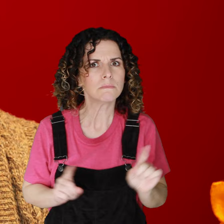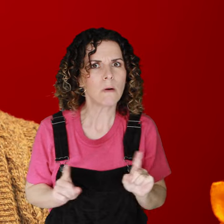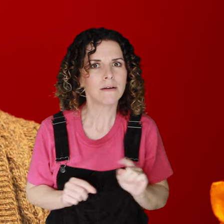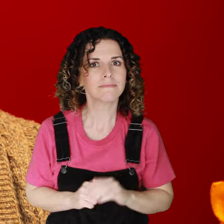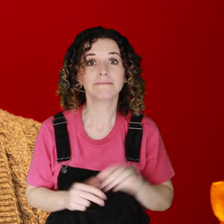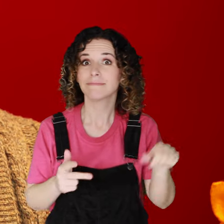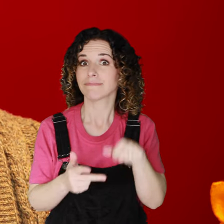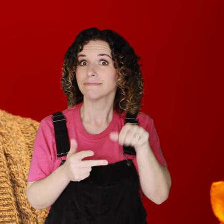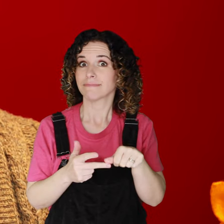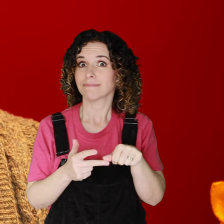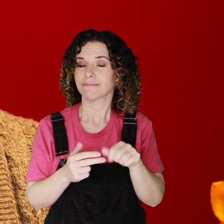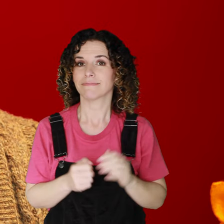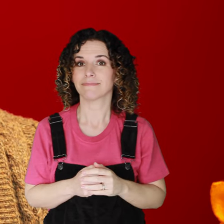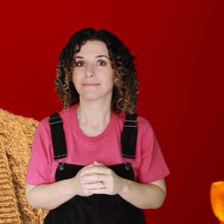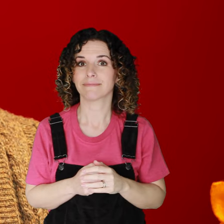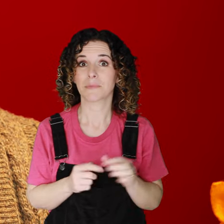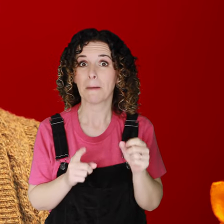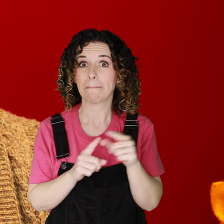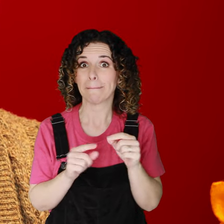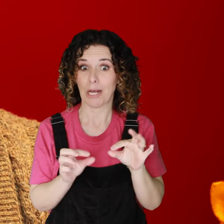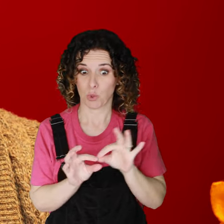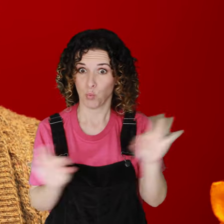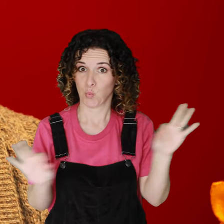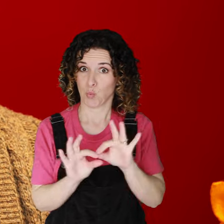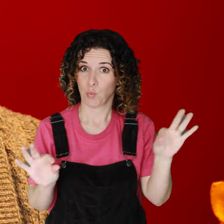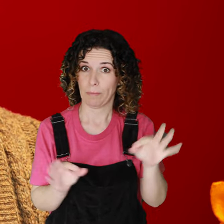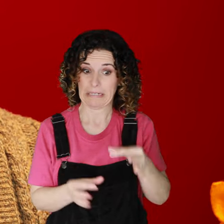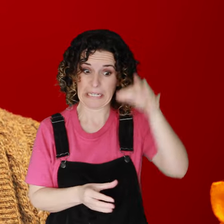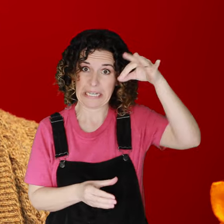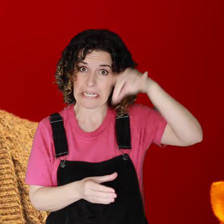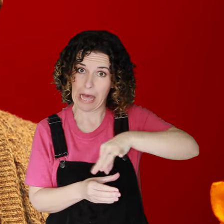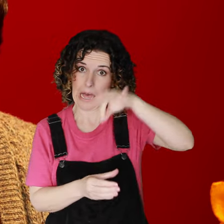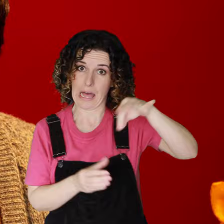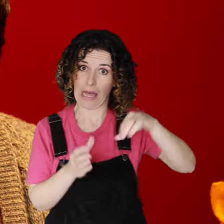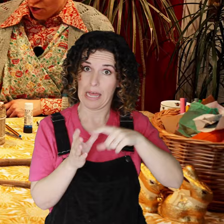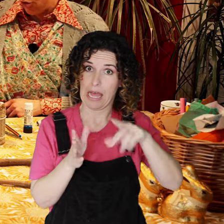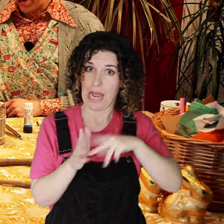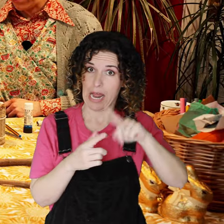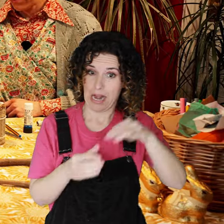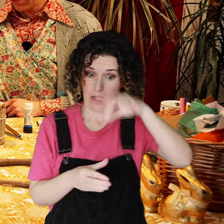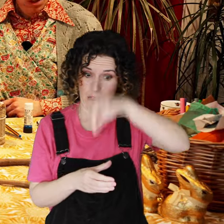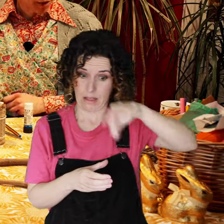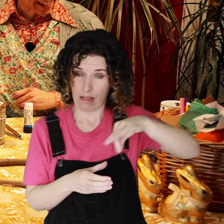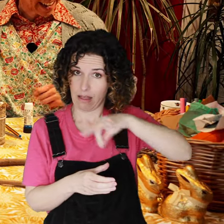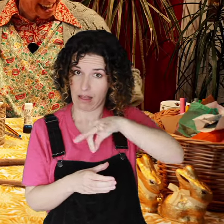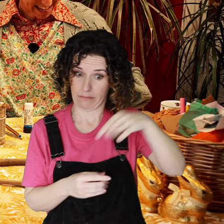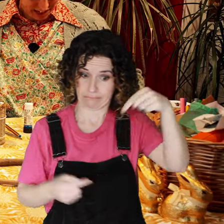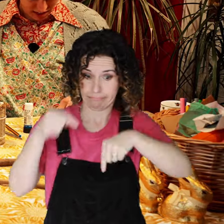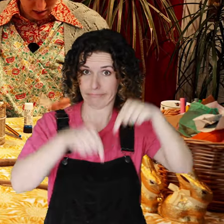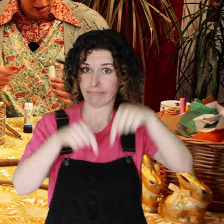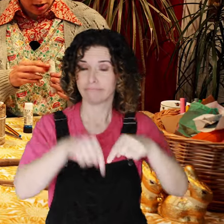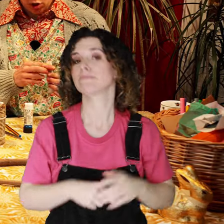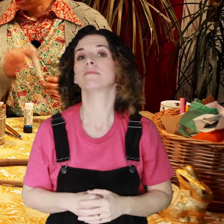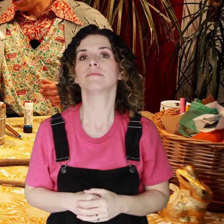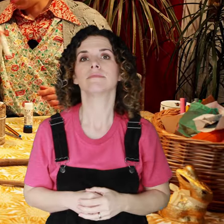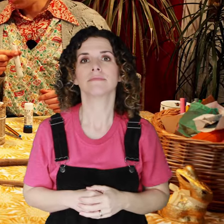three. Place all your newspaper tubes and your bamboo canes into your tin can. Right. We're going to add